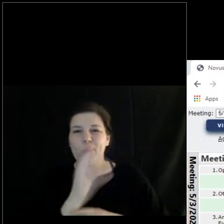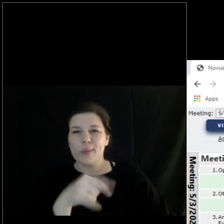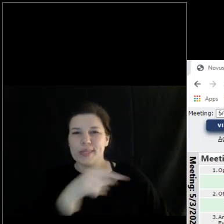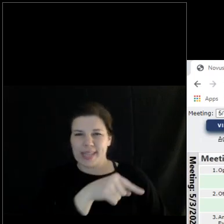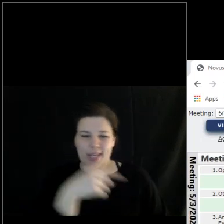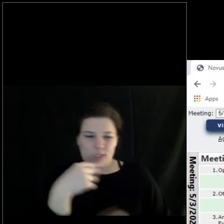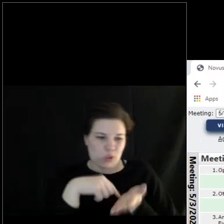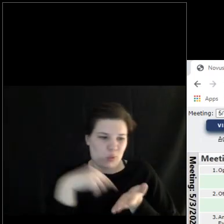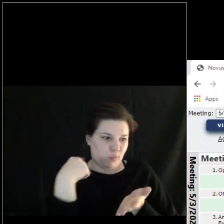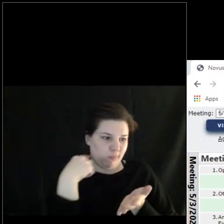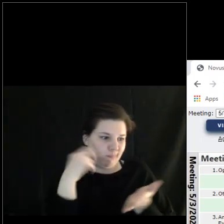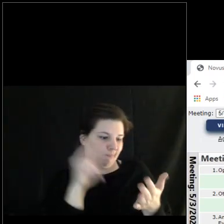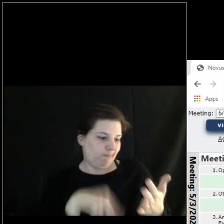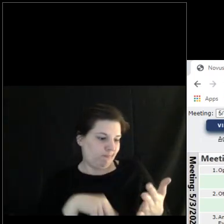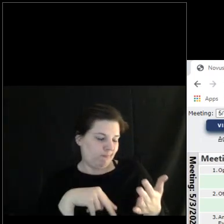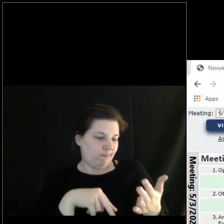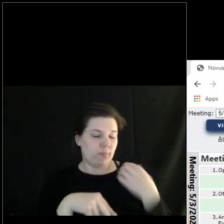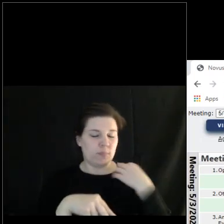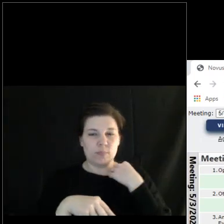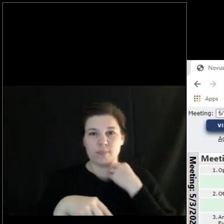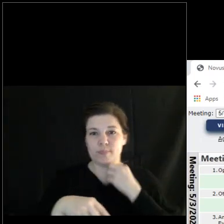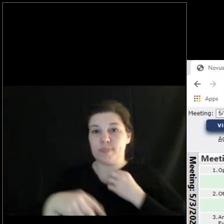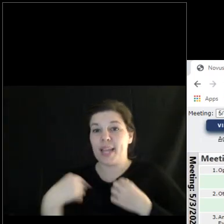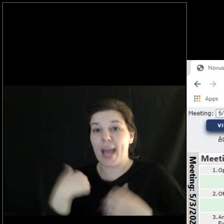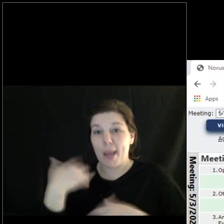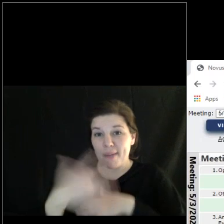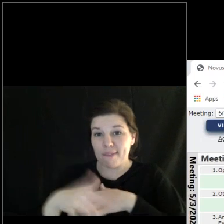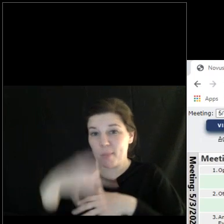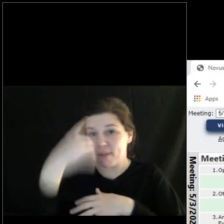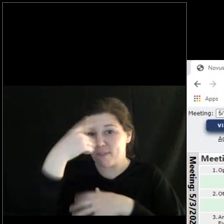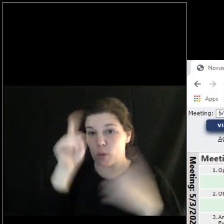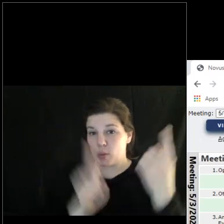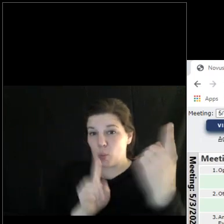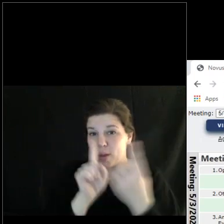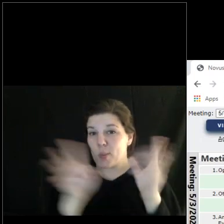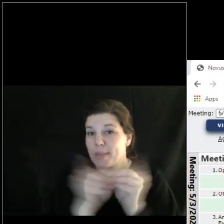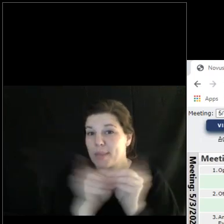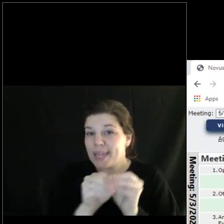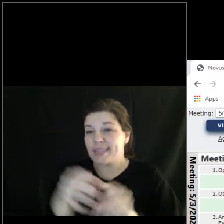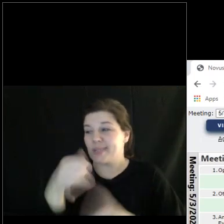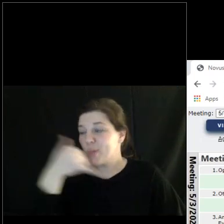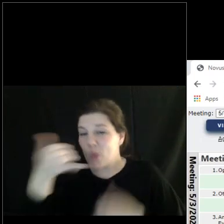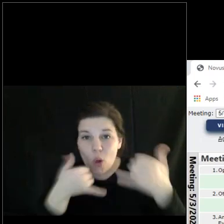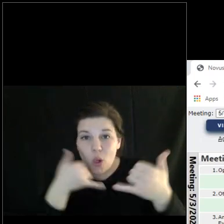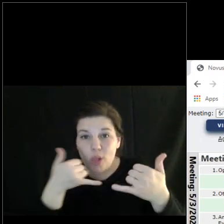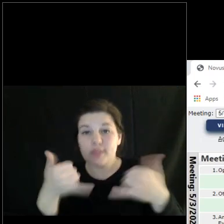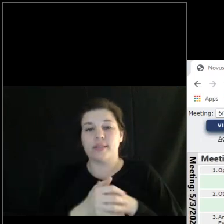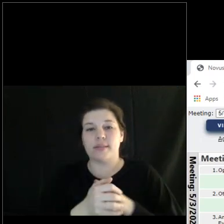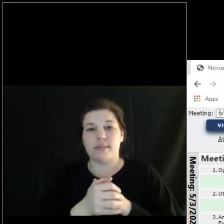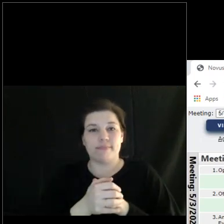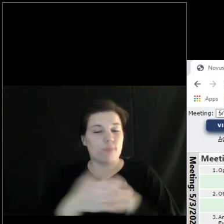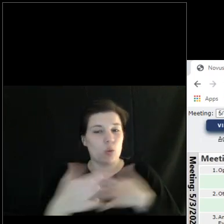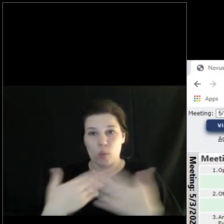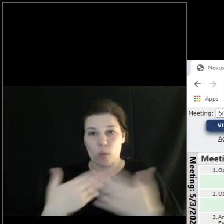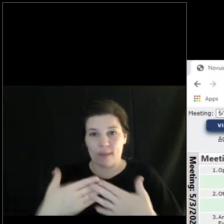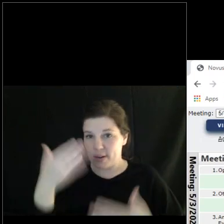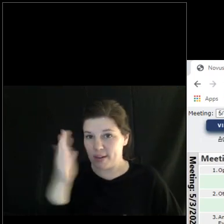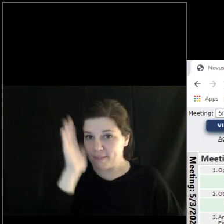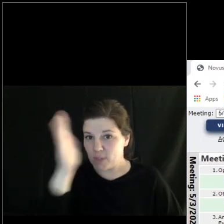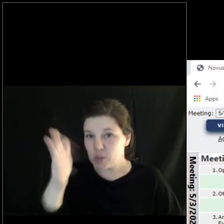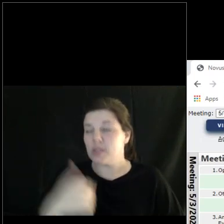that to drill down. And of course, I'm available for one-on-one meetings, phone calls, anything going forward. In fact, I was talking with the